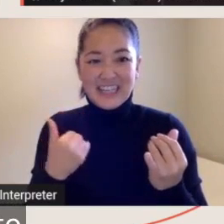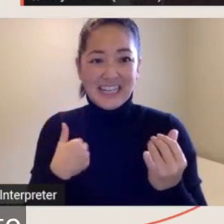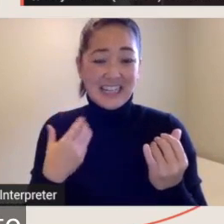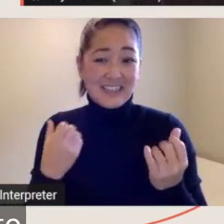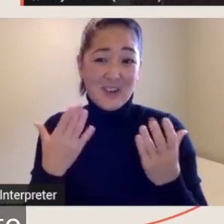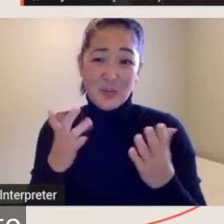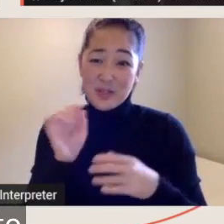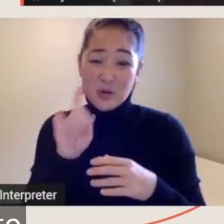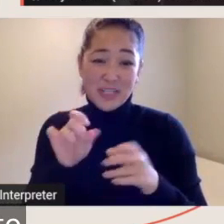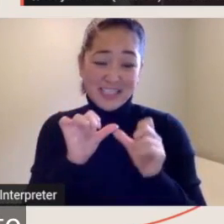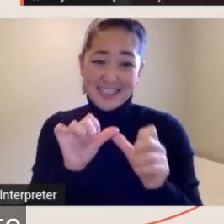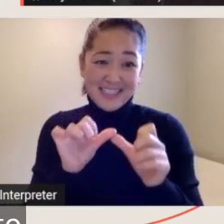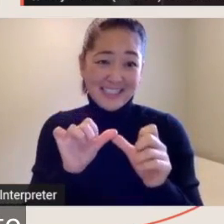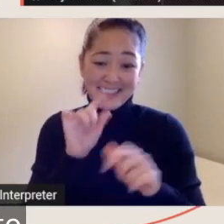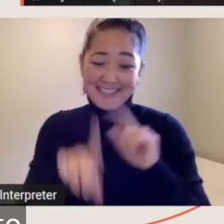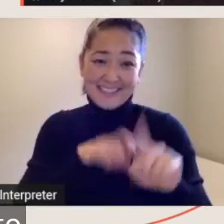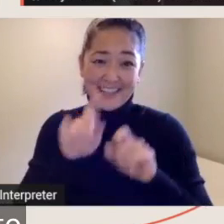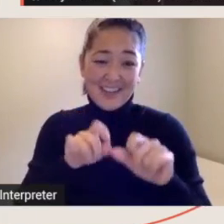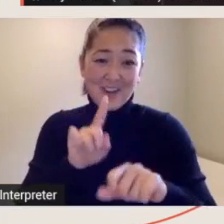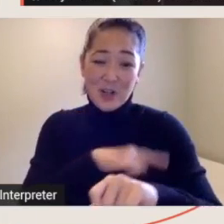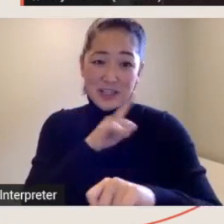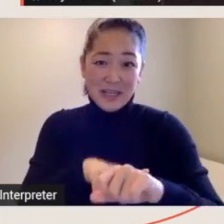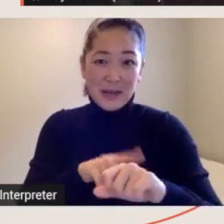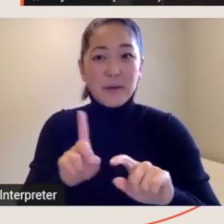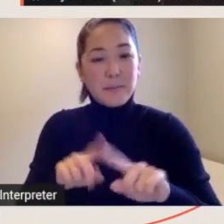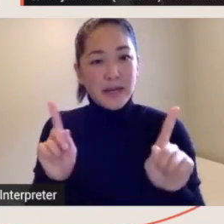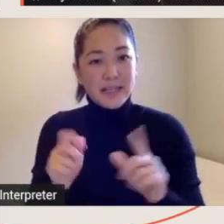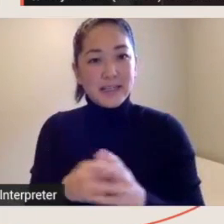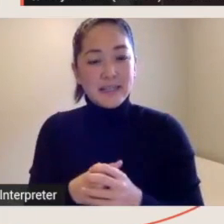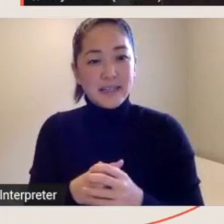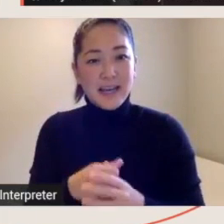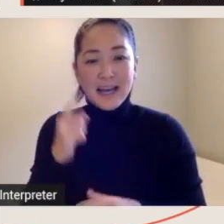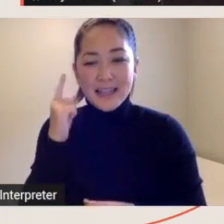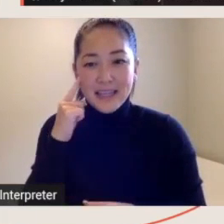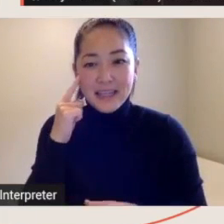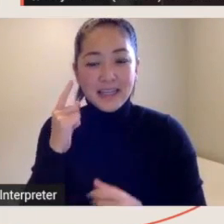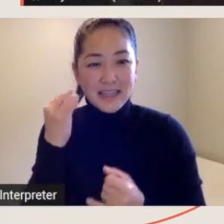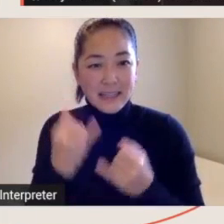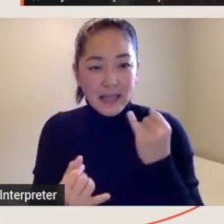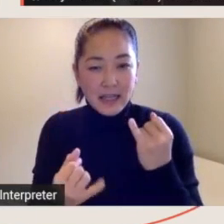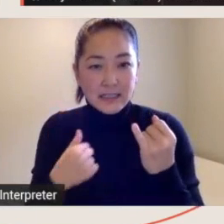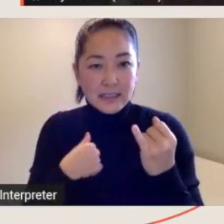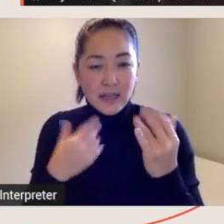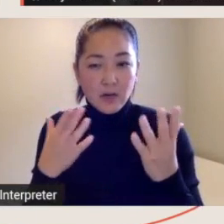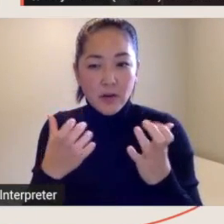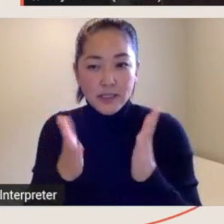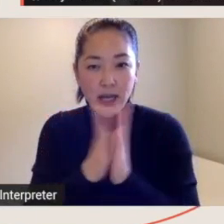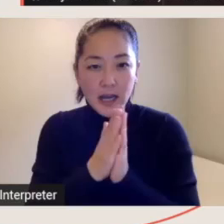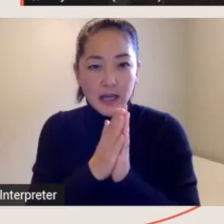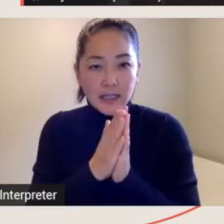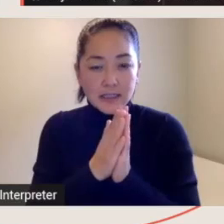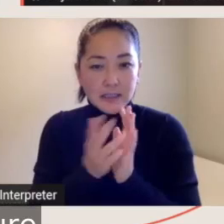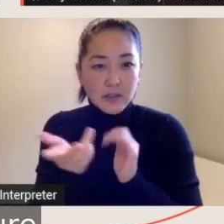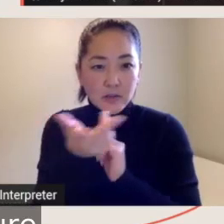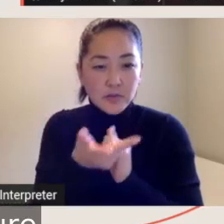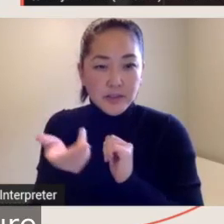could continue talking to you for a very long time. But I think maybe the last thing that I'd love to ask all of you, I